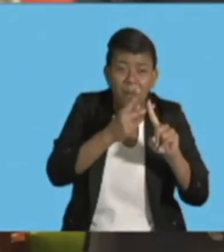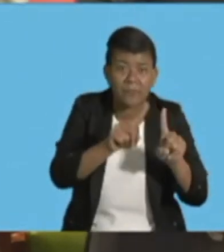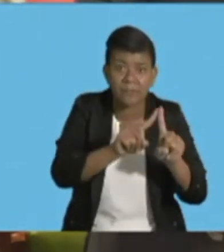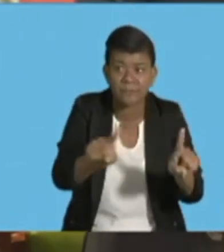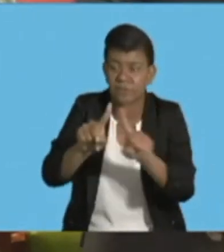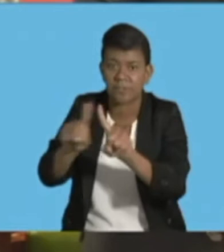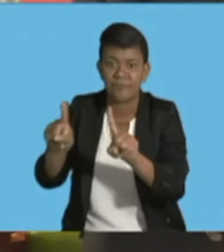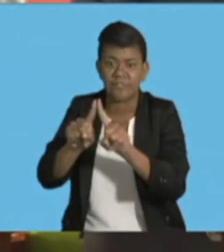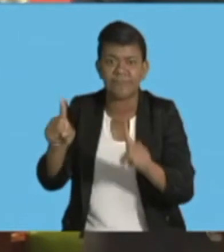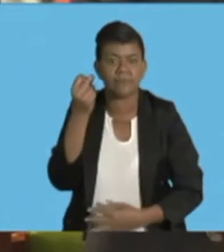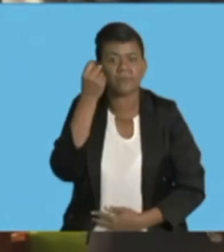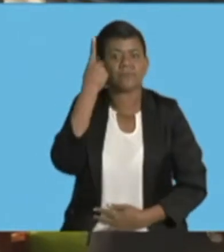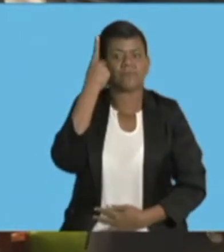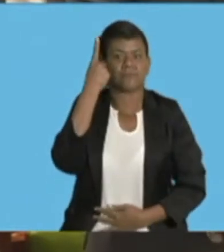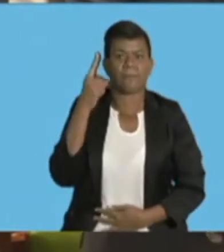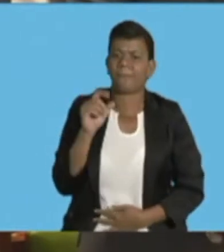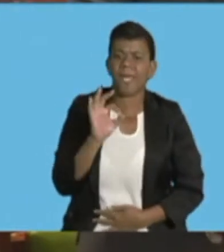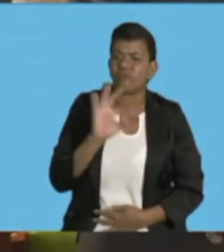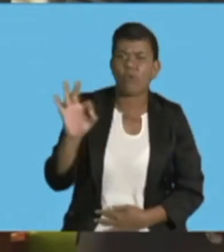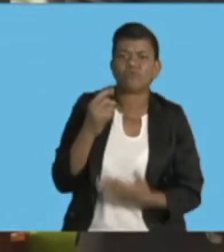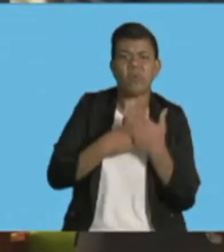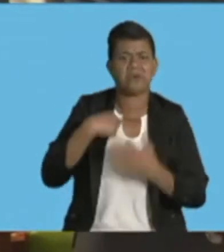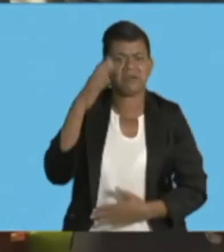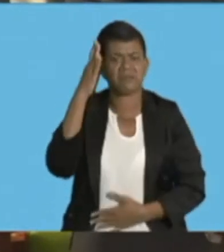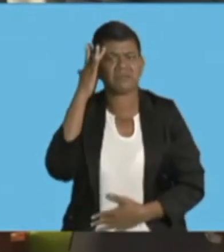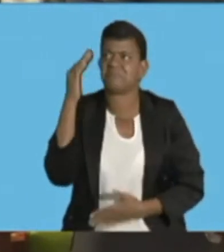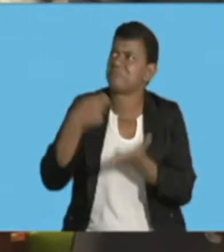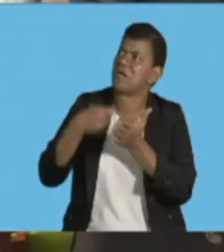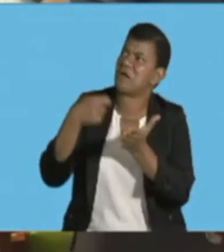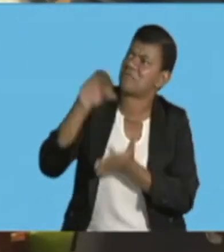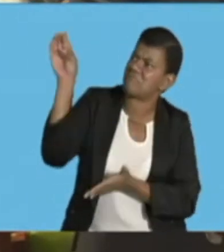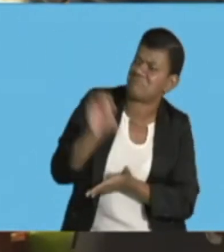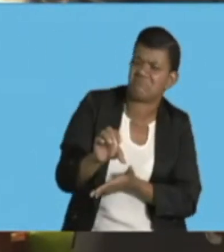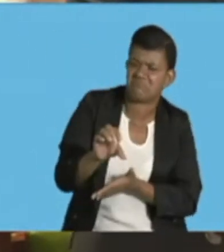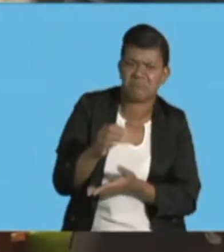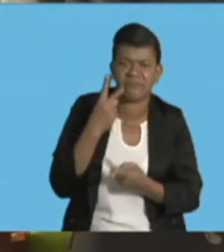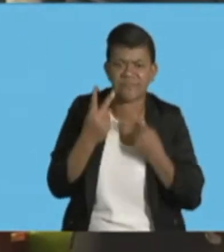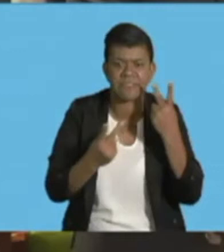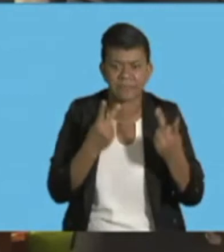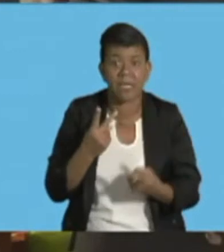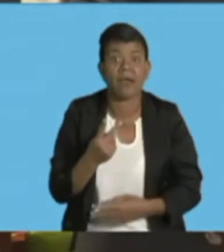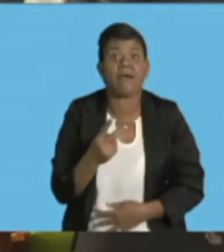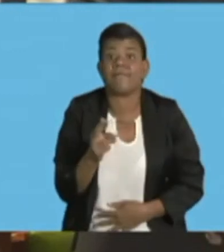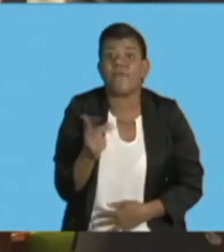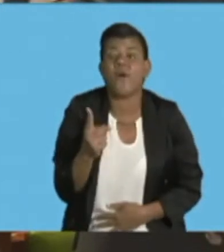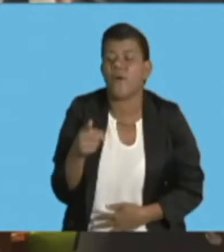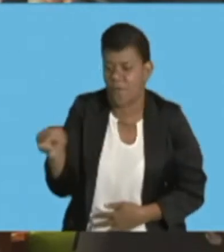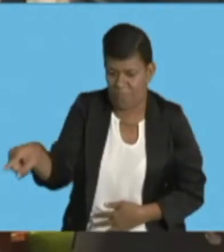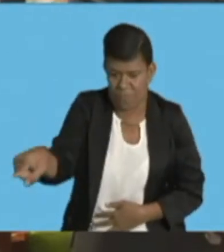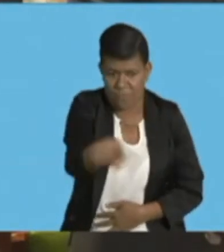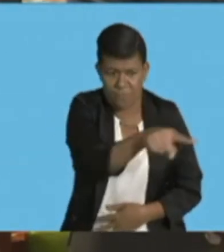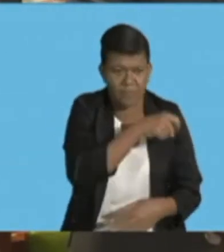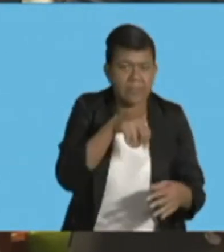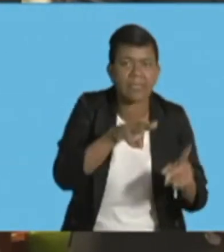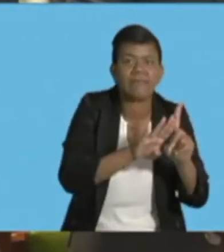finance is not mutually exclusive to climate finance, and neither is climate finance exclusive from development finance. They are synonymous, as we've been saying for